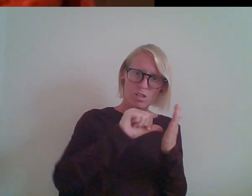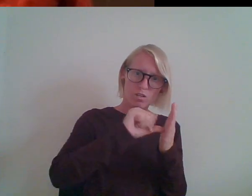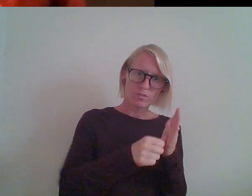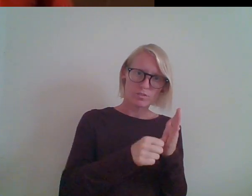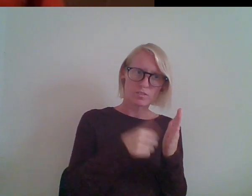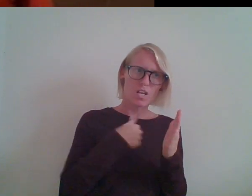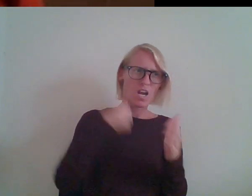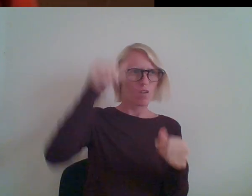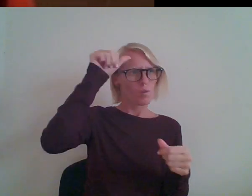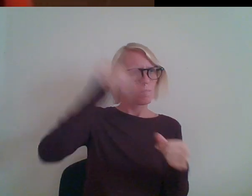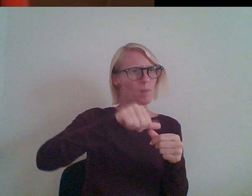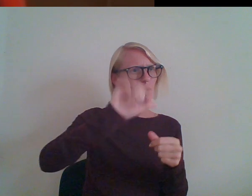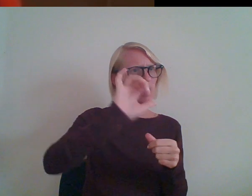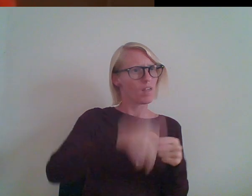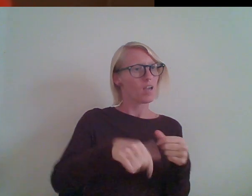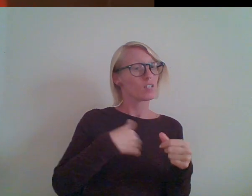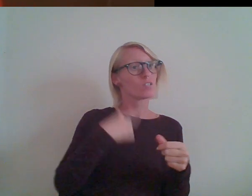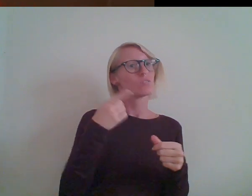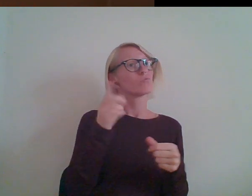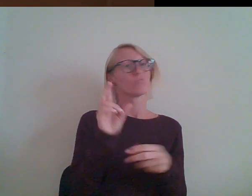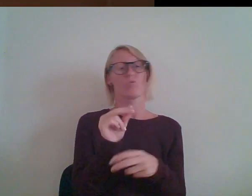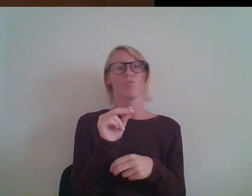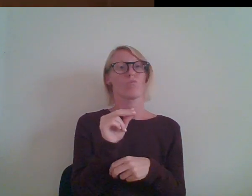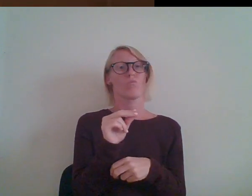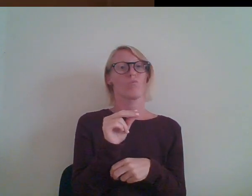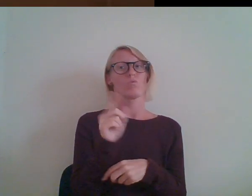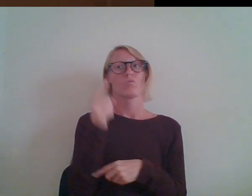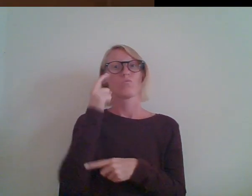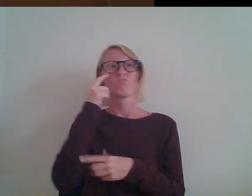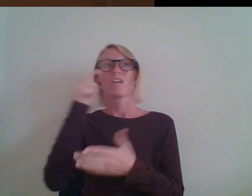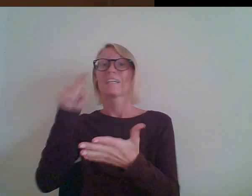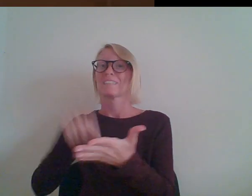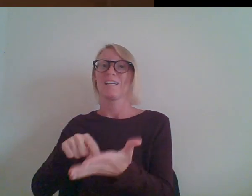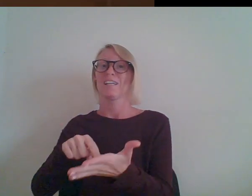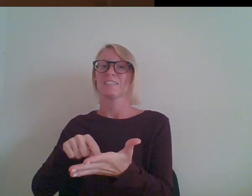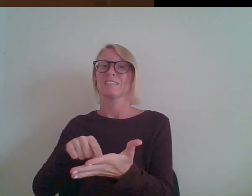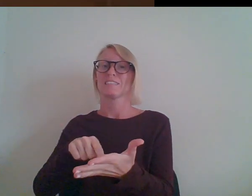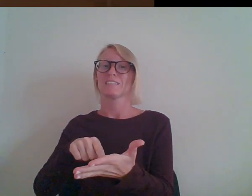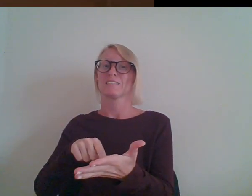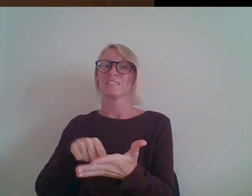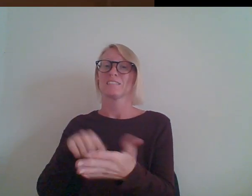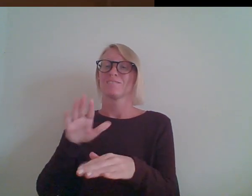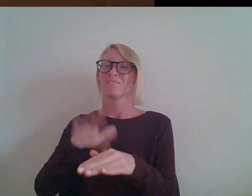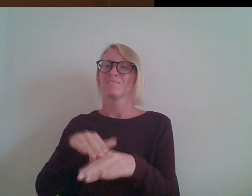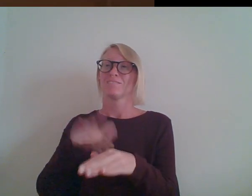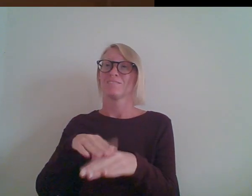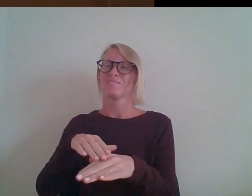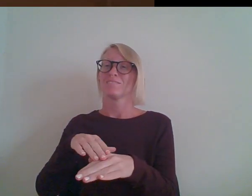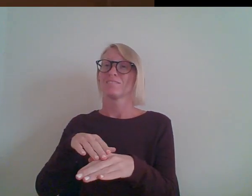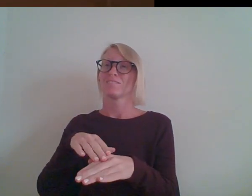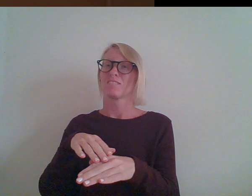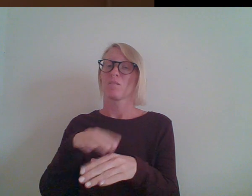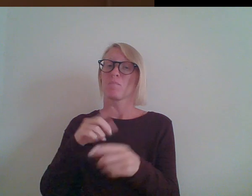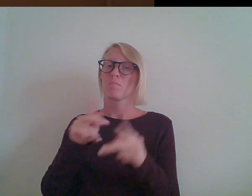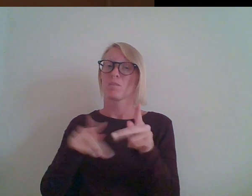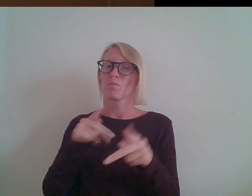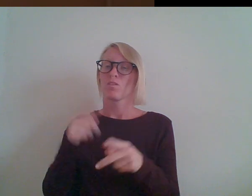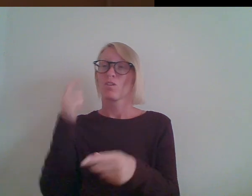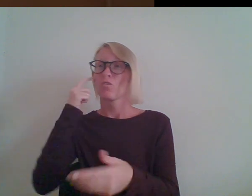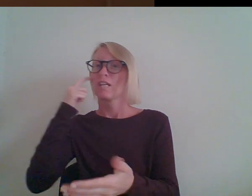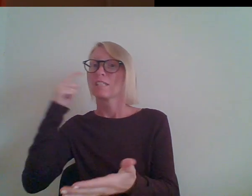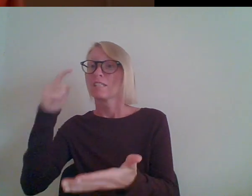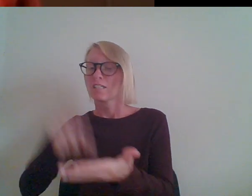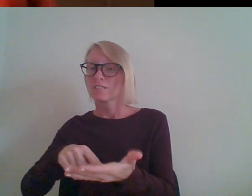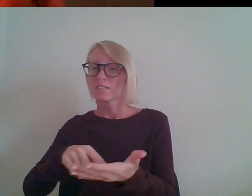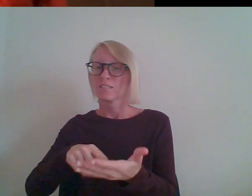don't. You recognize it. People are incredible at confusing recognition with